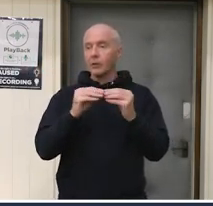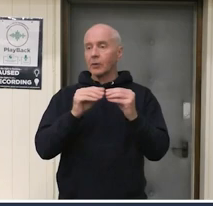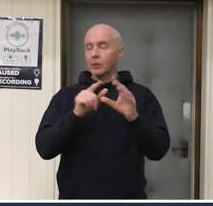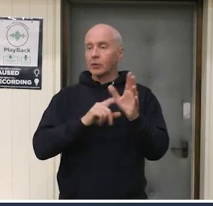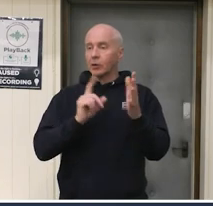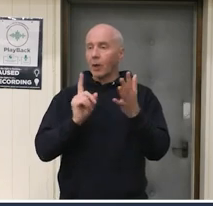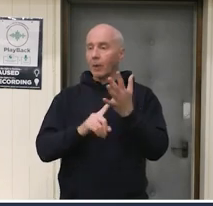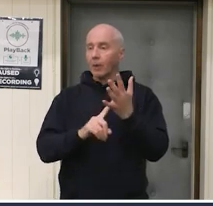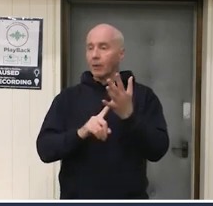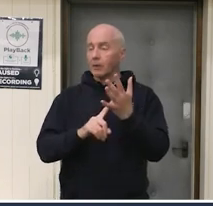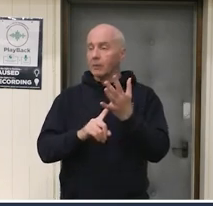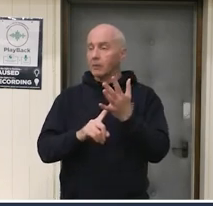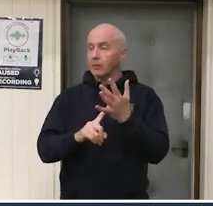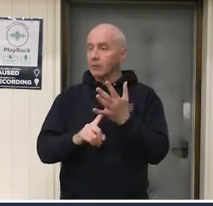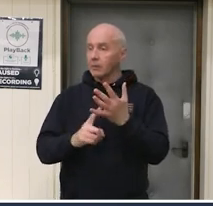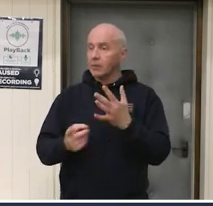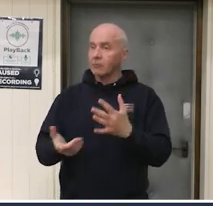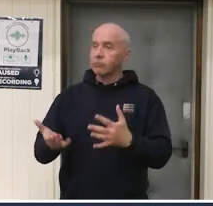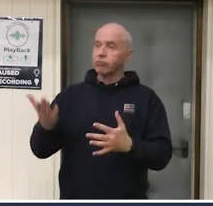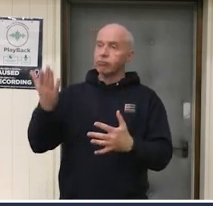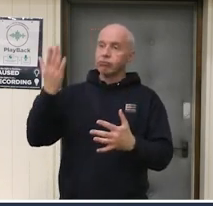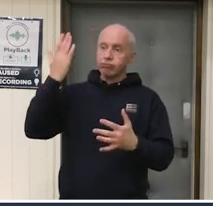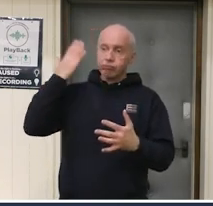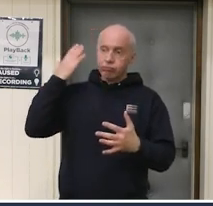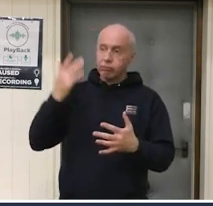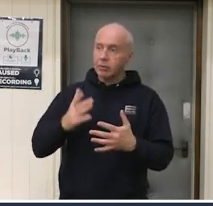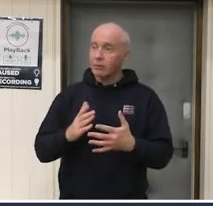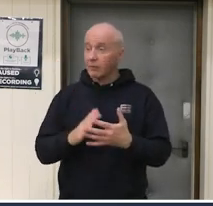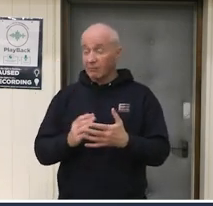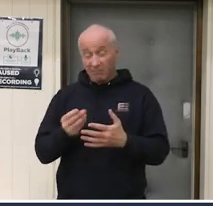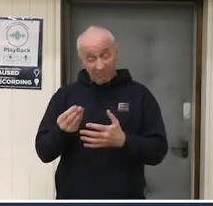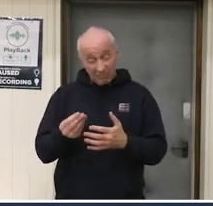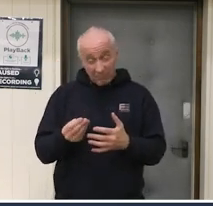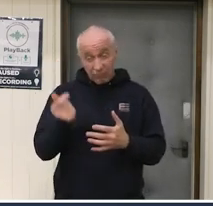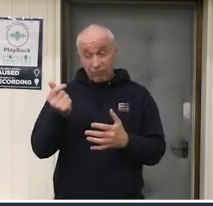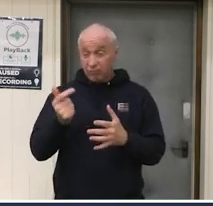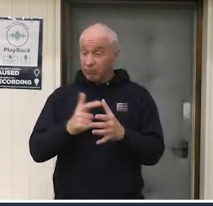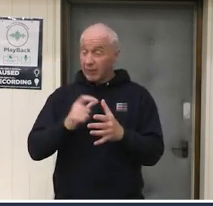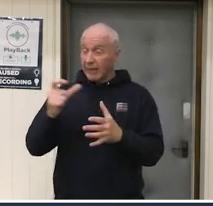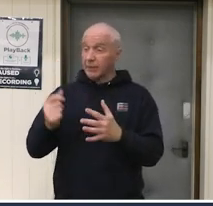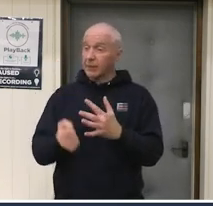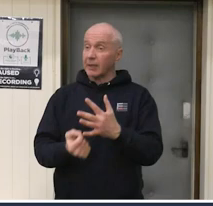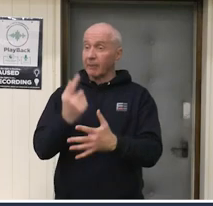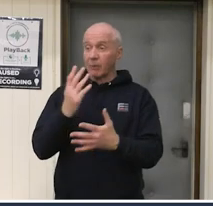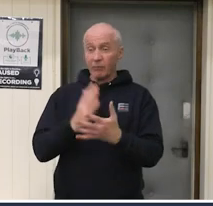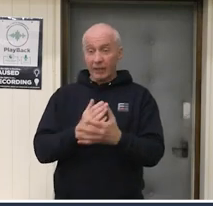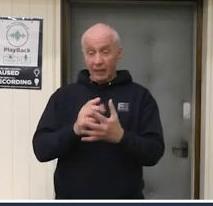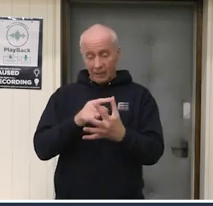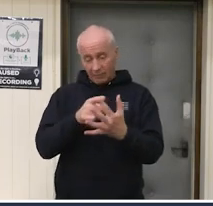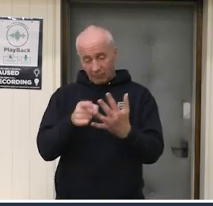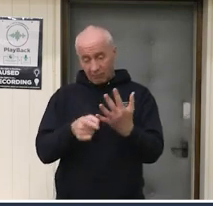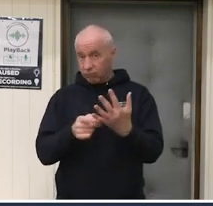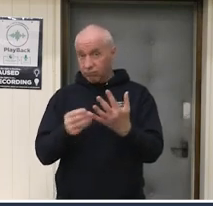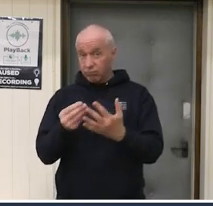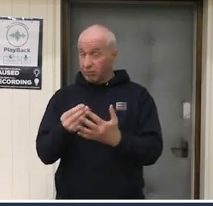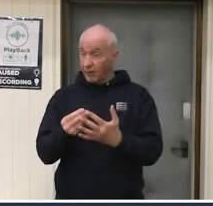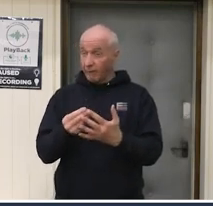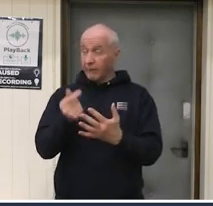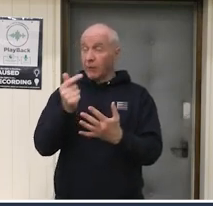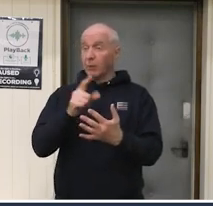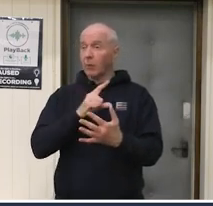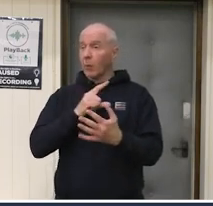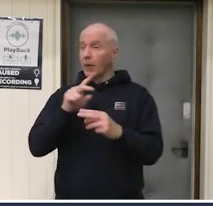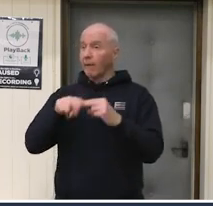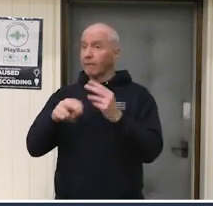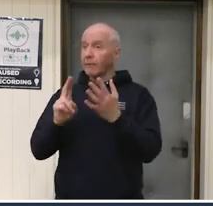I talk about Chernobyl because very few of these accidents happen, right? A very few. There's been a handful, because actually fission is